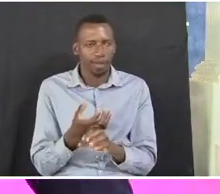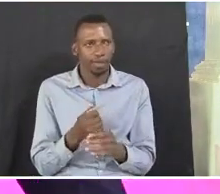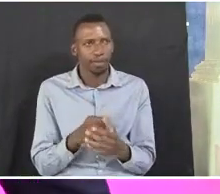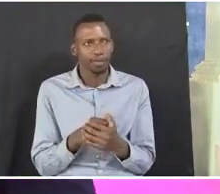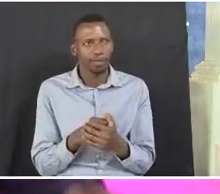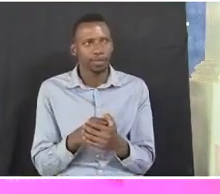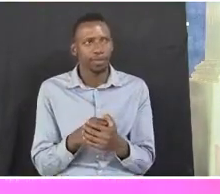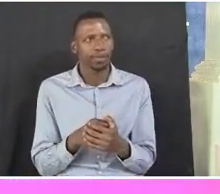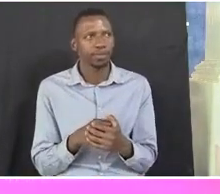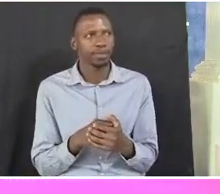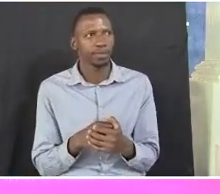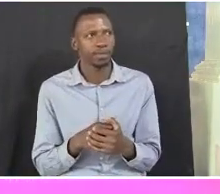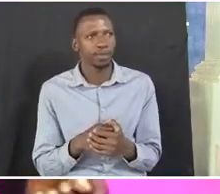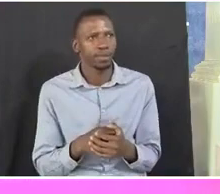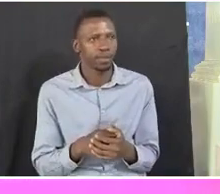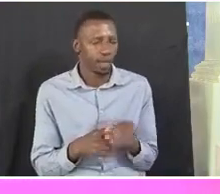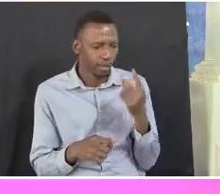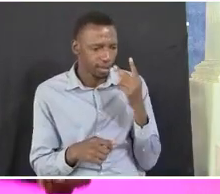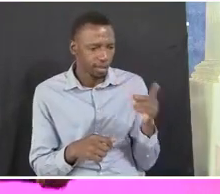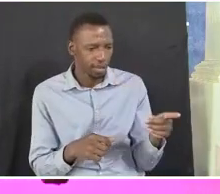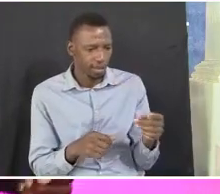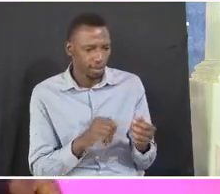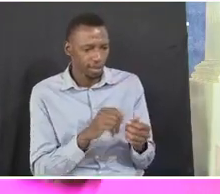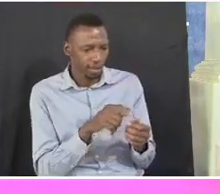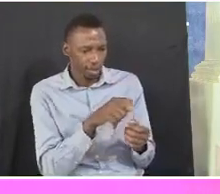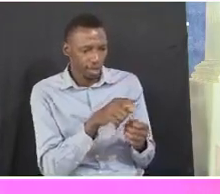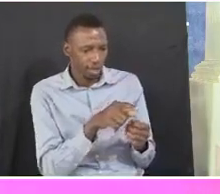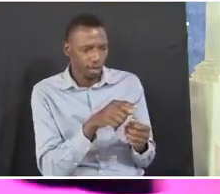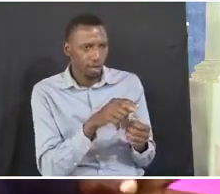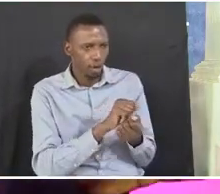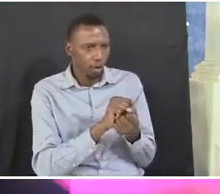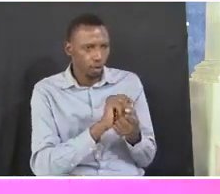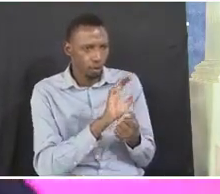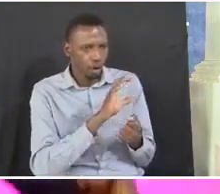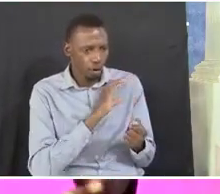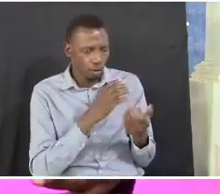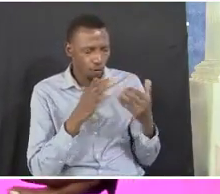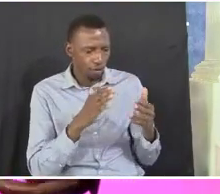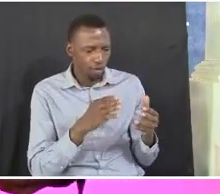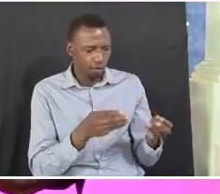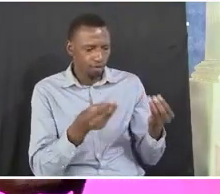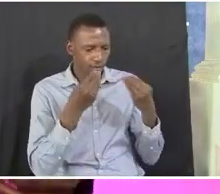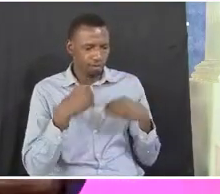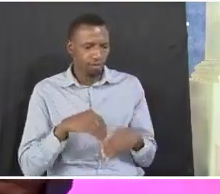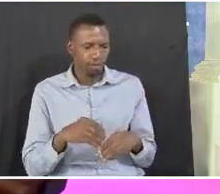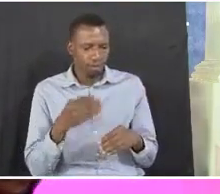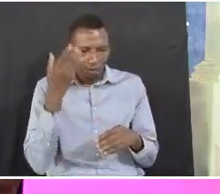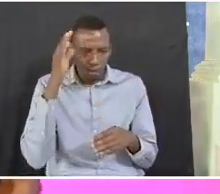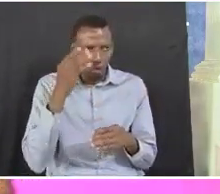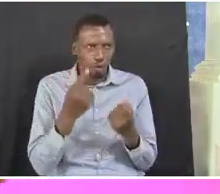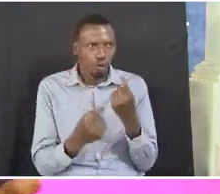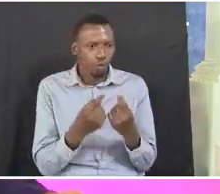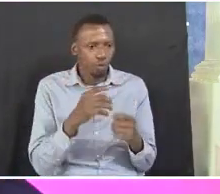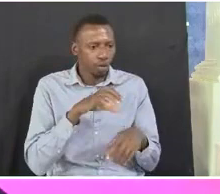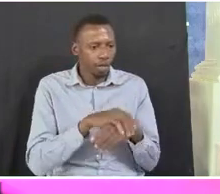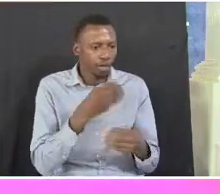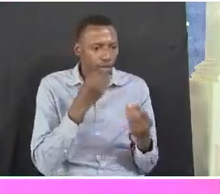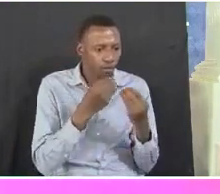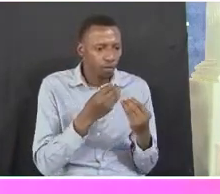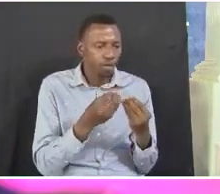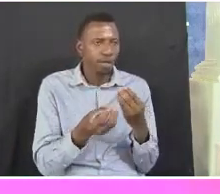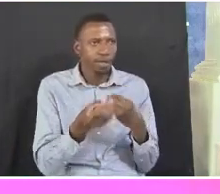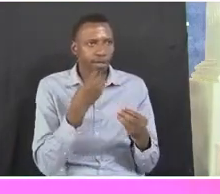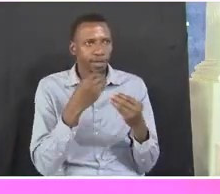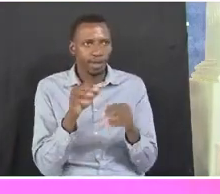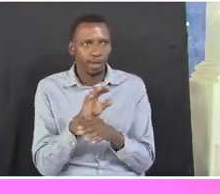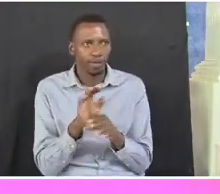zahuyu, ambaye ameosha sake, anafaa. She doesn't know how to cook, amepata chakula, amepika, anakula. Kila